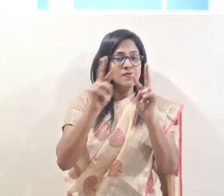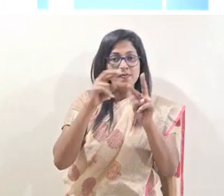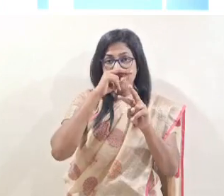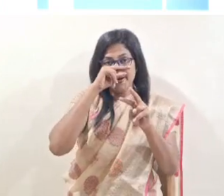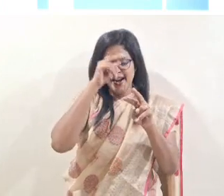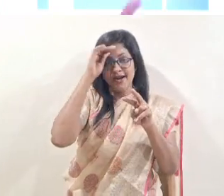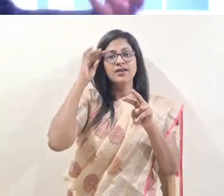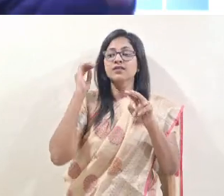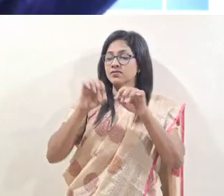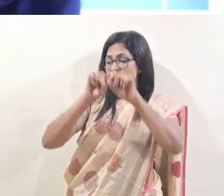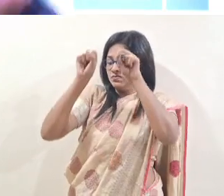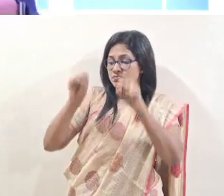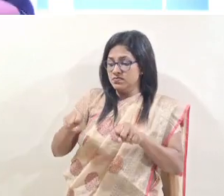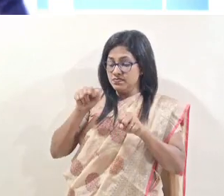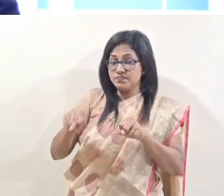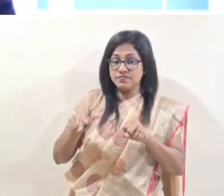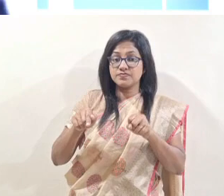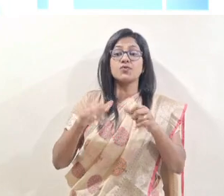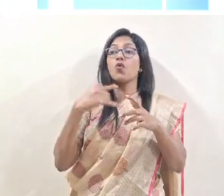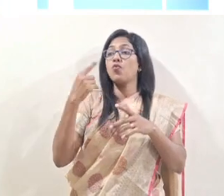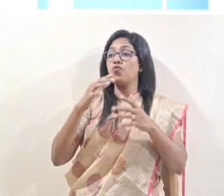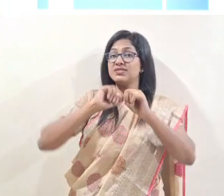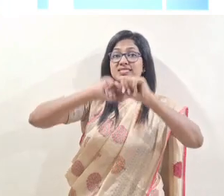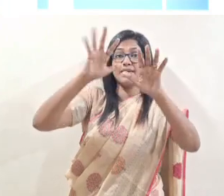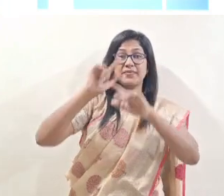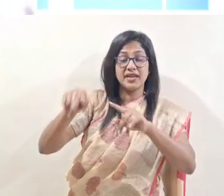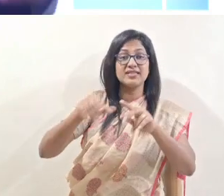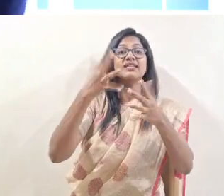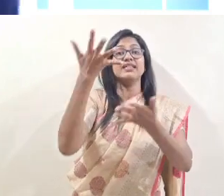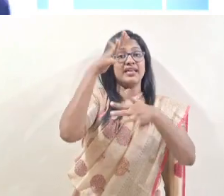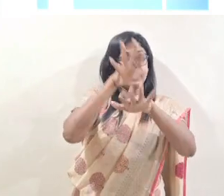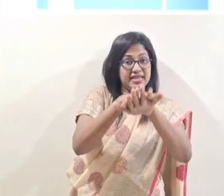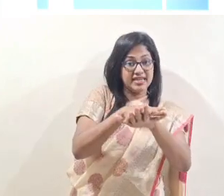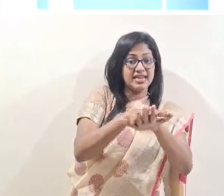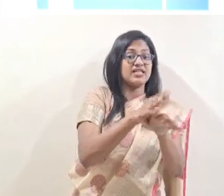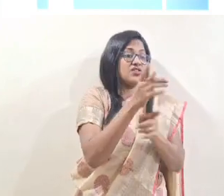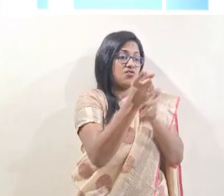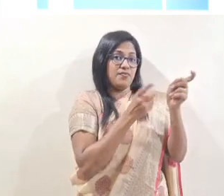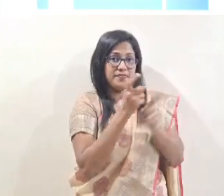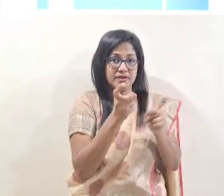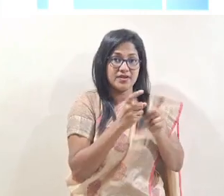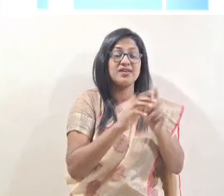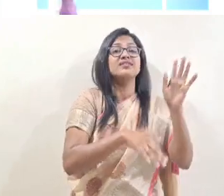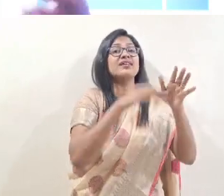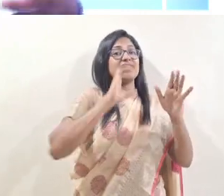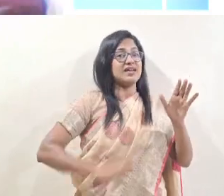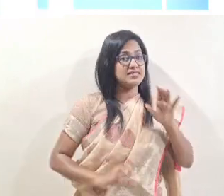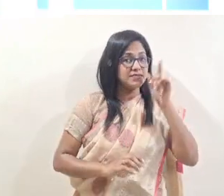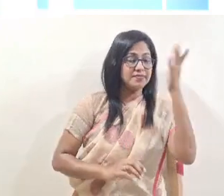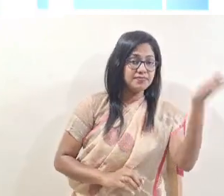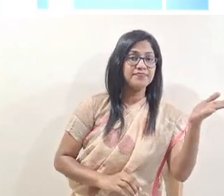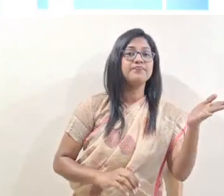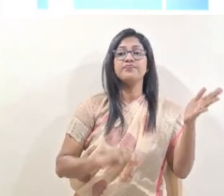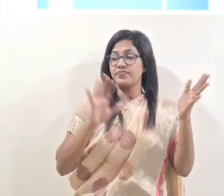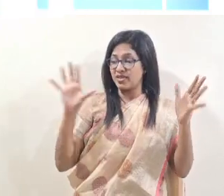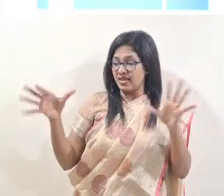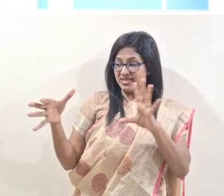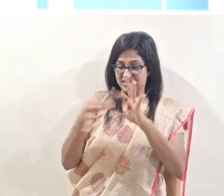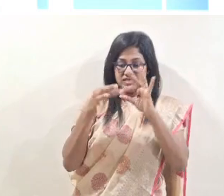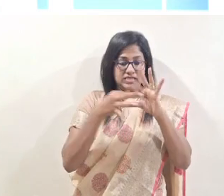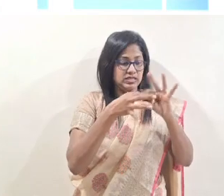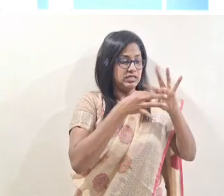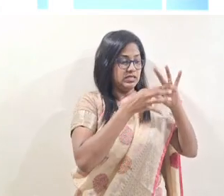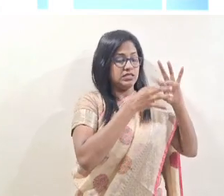which are coming from the component supplier, then there is an integrator, then there is an operator, then there is a customer. So all of them are